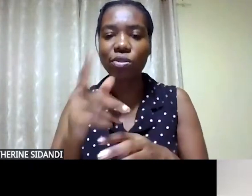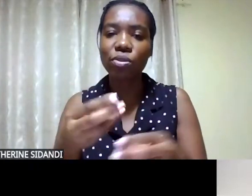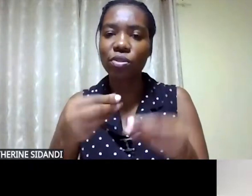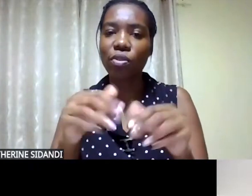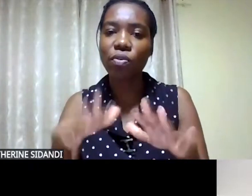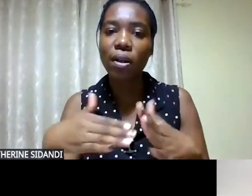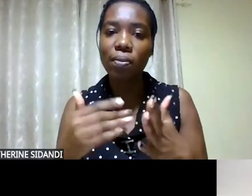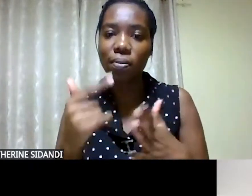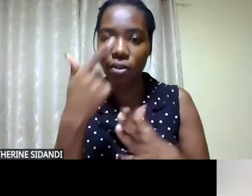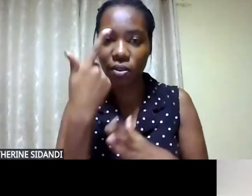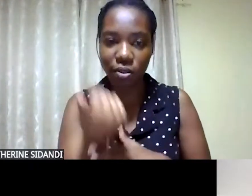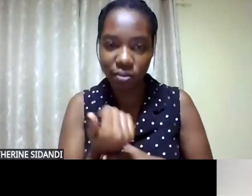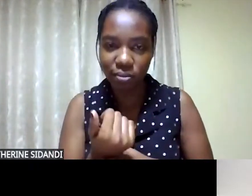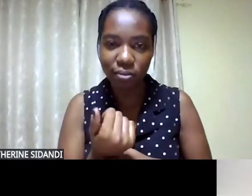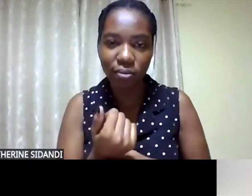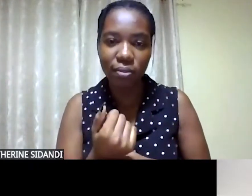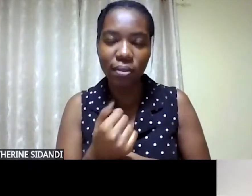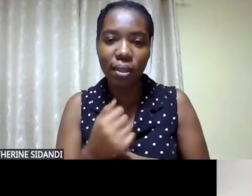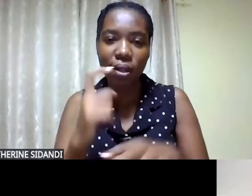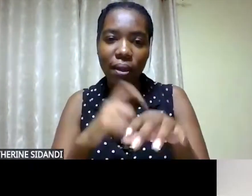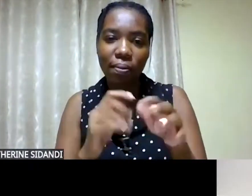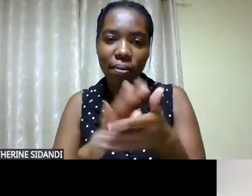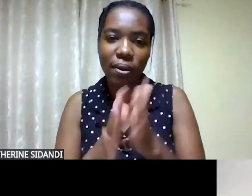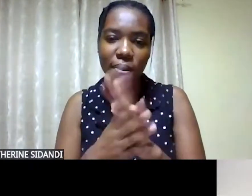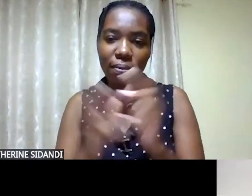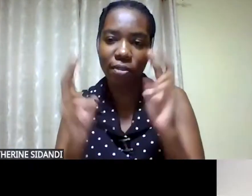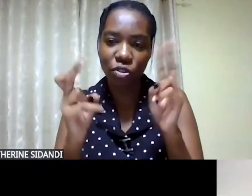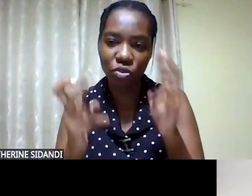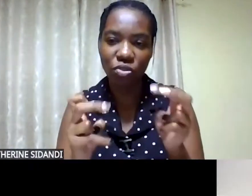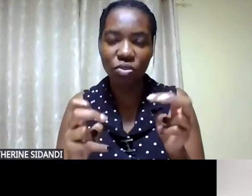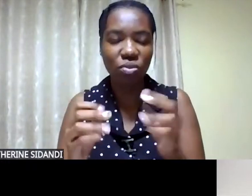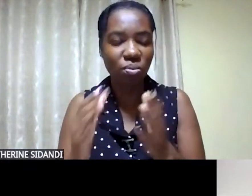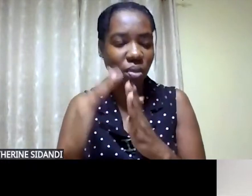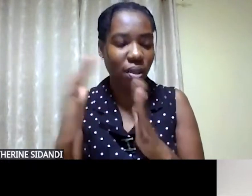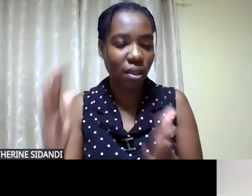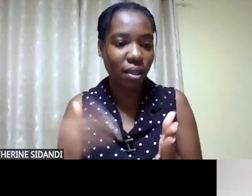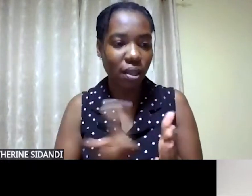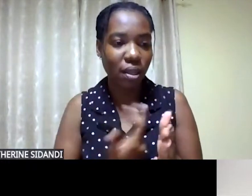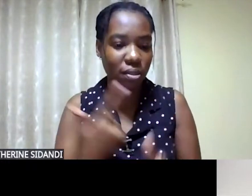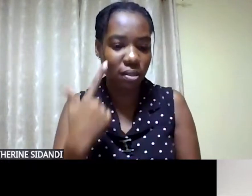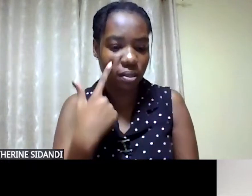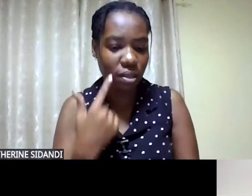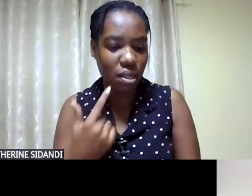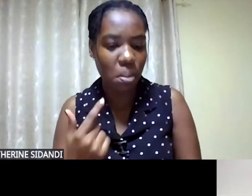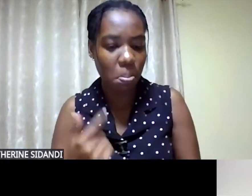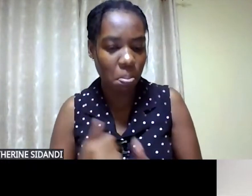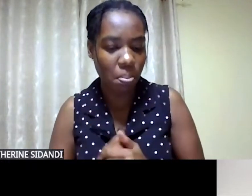it becomes a major issue with solopreneurs or with